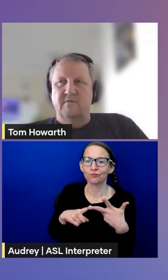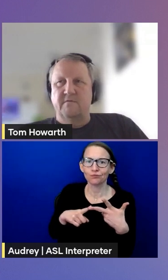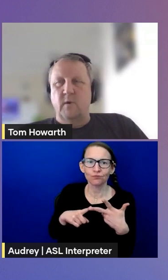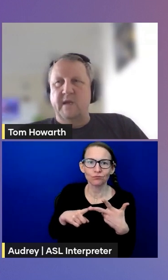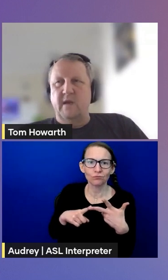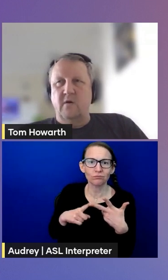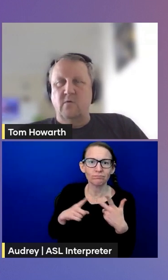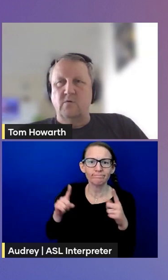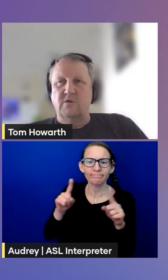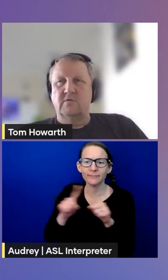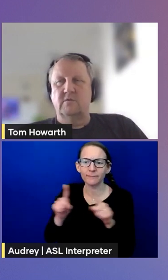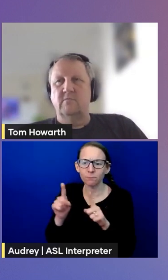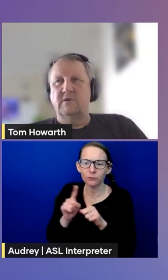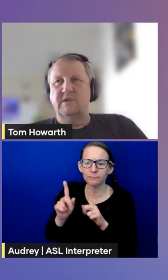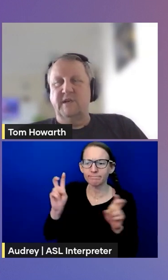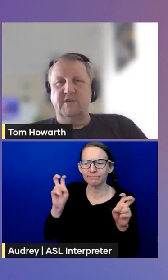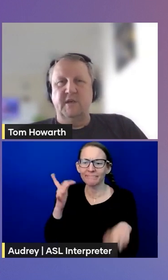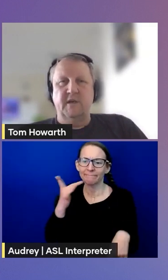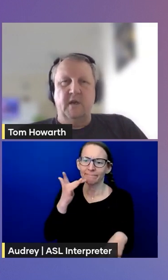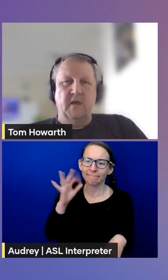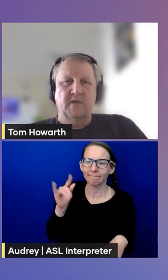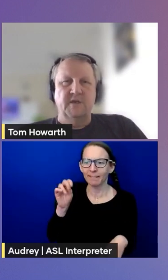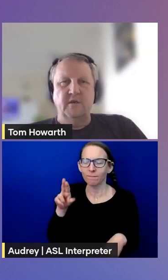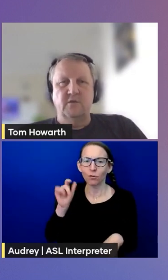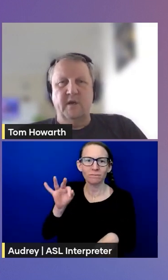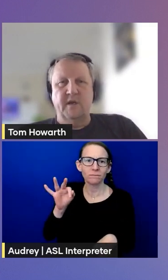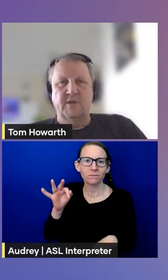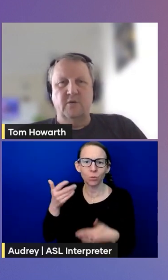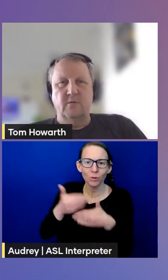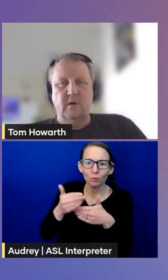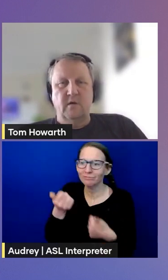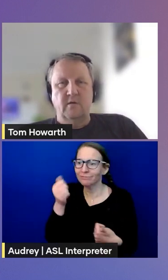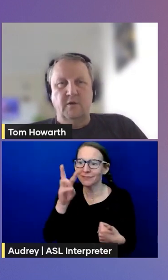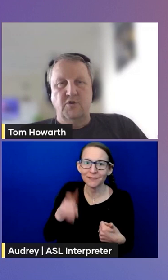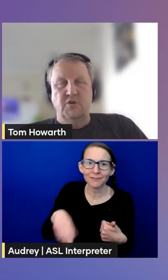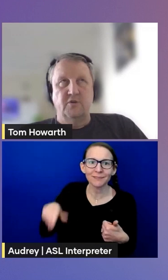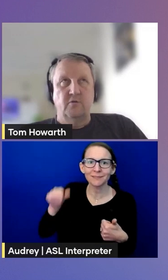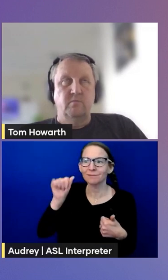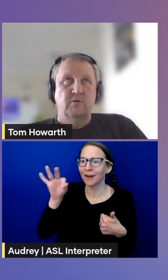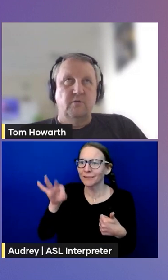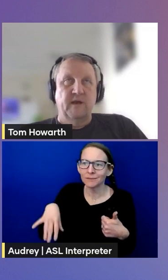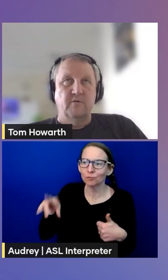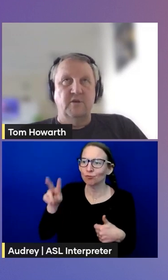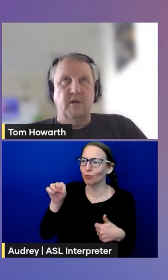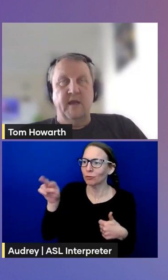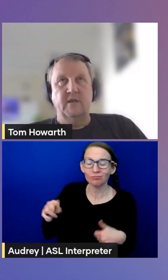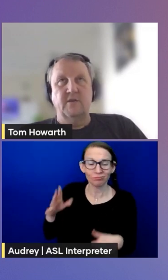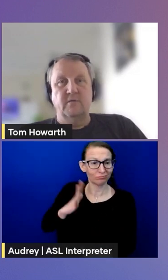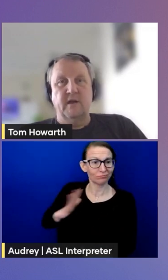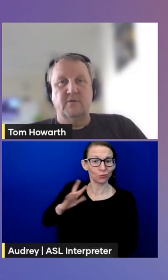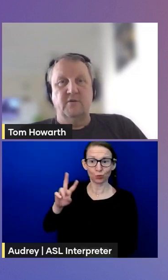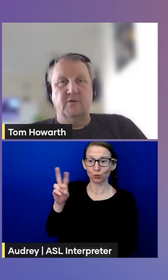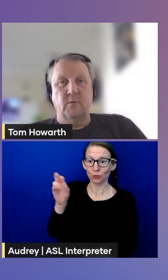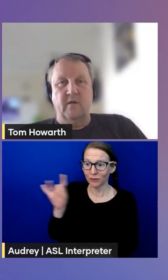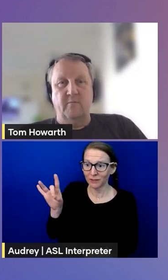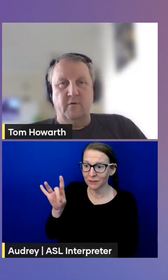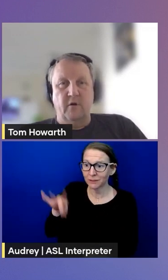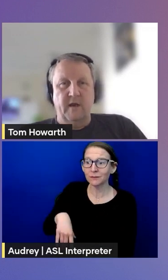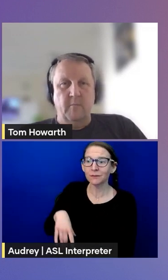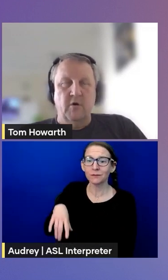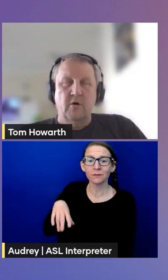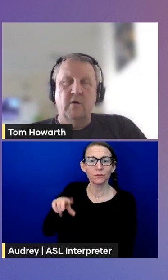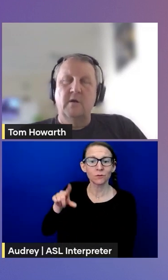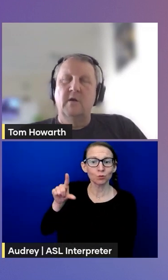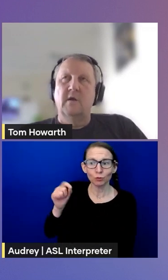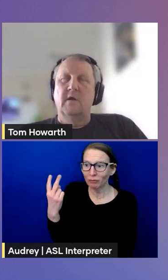flavors of Windows 16, 19, 22. Used to do 2008, 2012, but